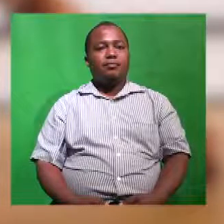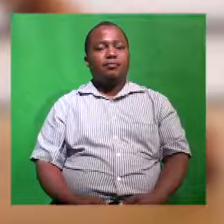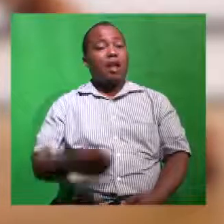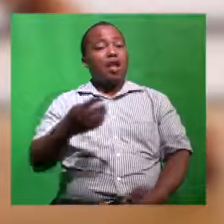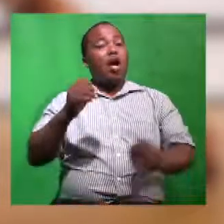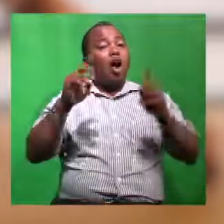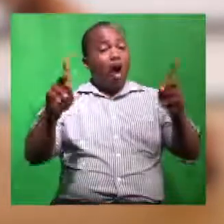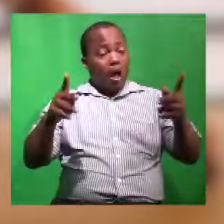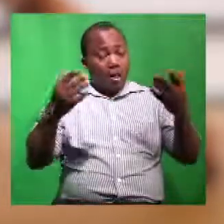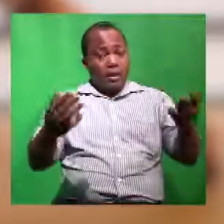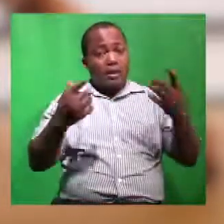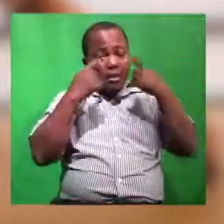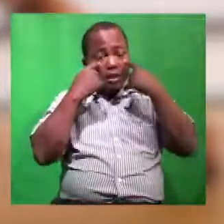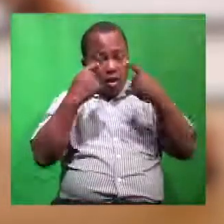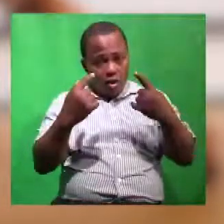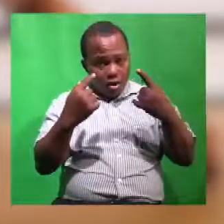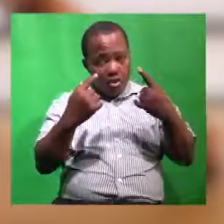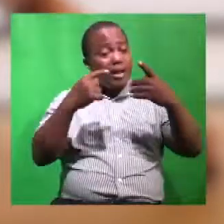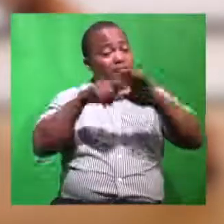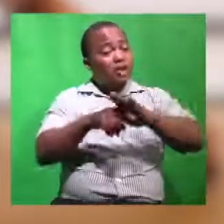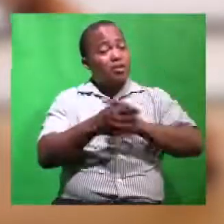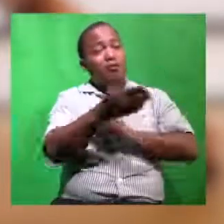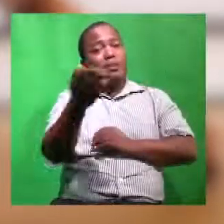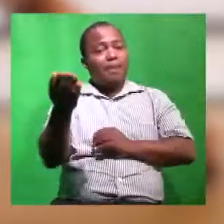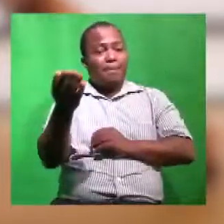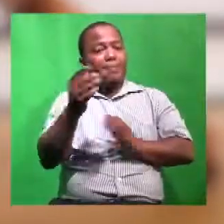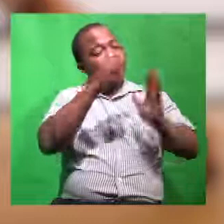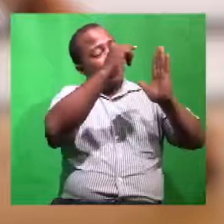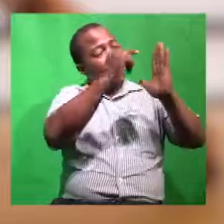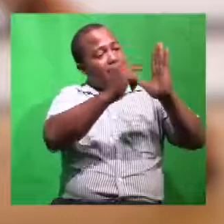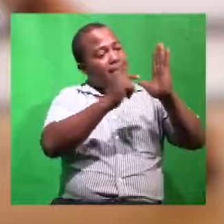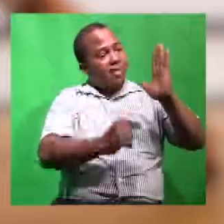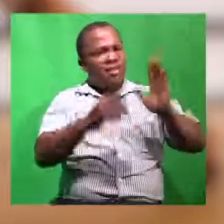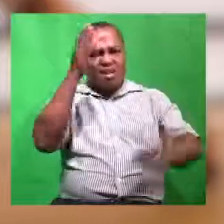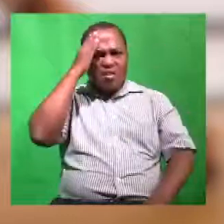So let us look each of them. We have mentioned. Do you